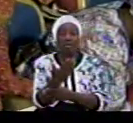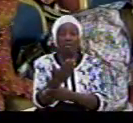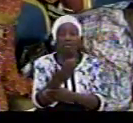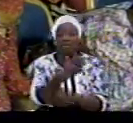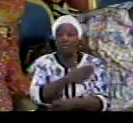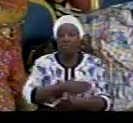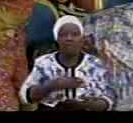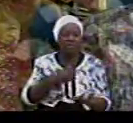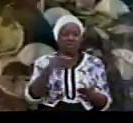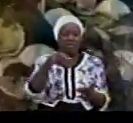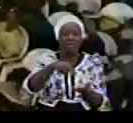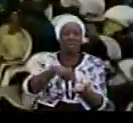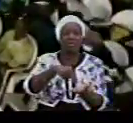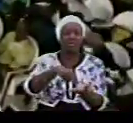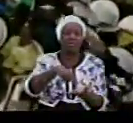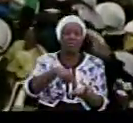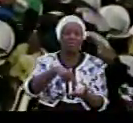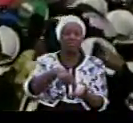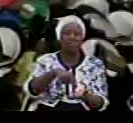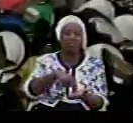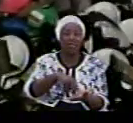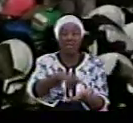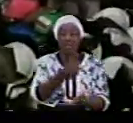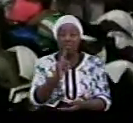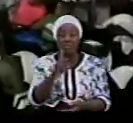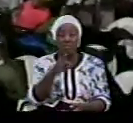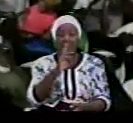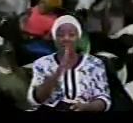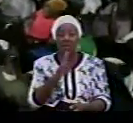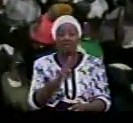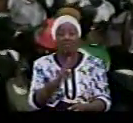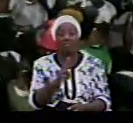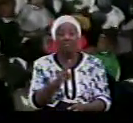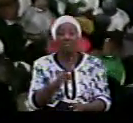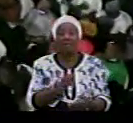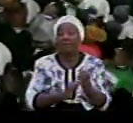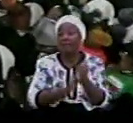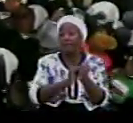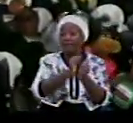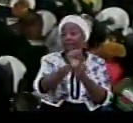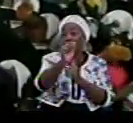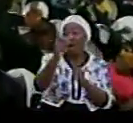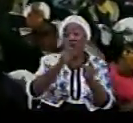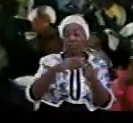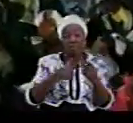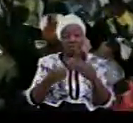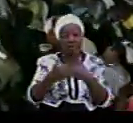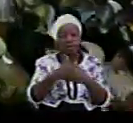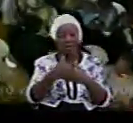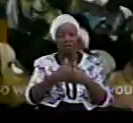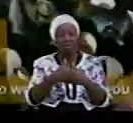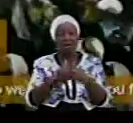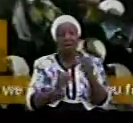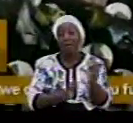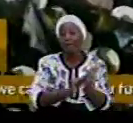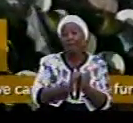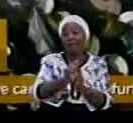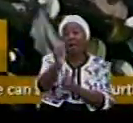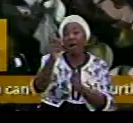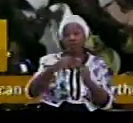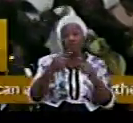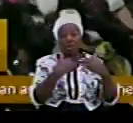up. Anywhere you are, far to the back, far to the